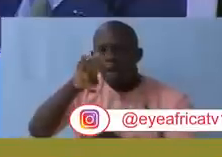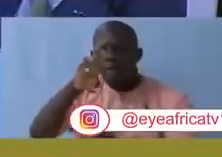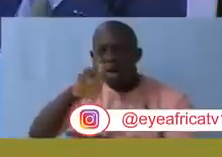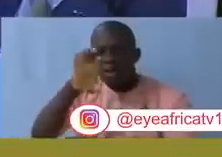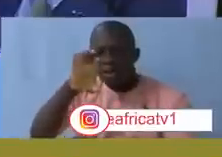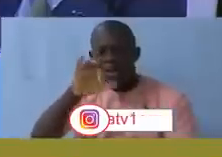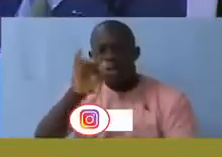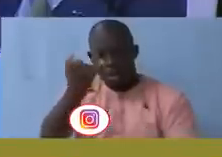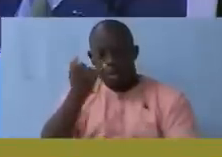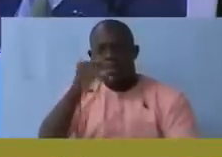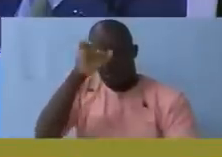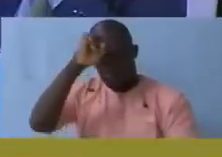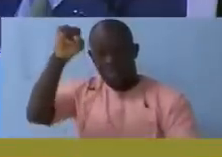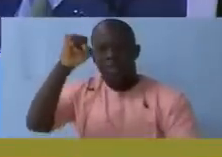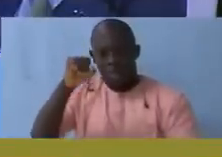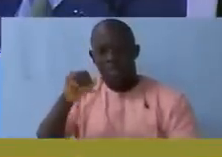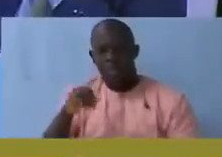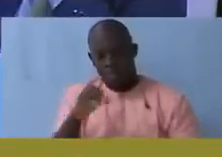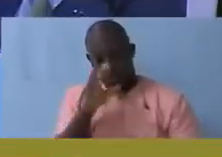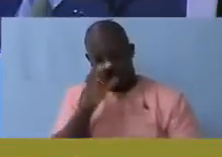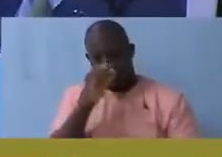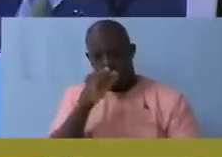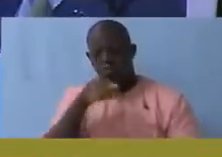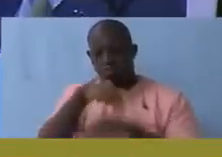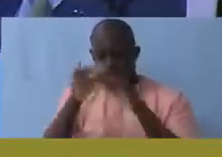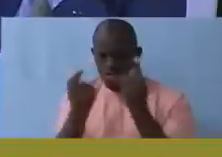did. Tell us. Because when I